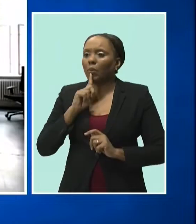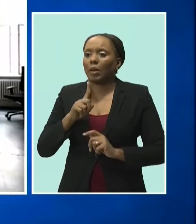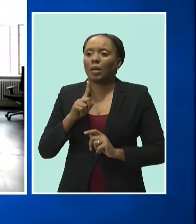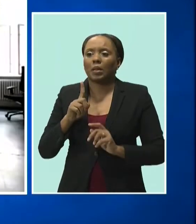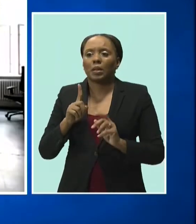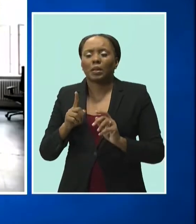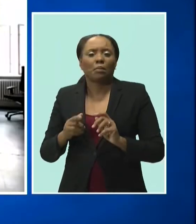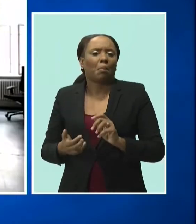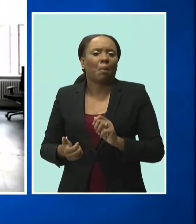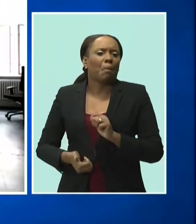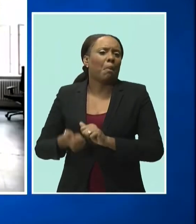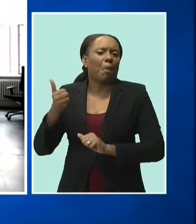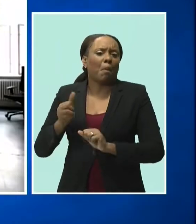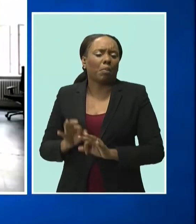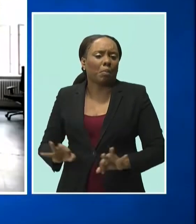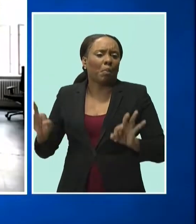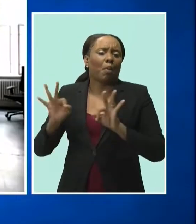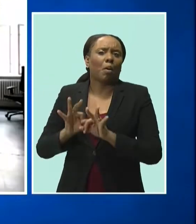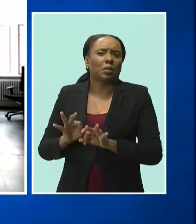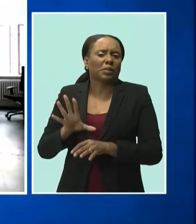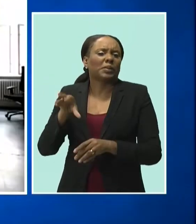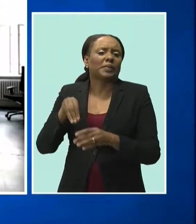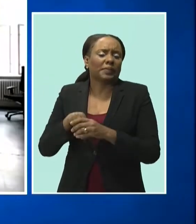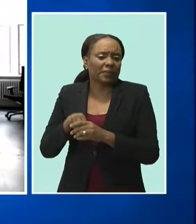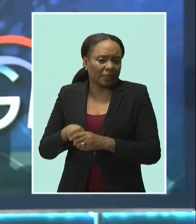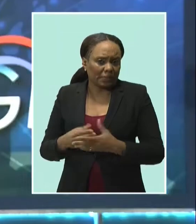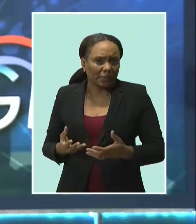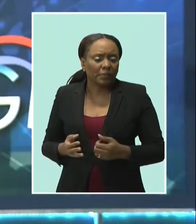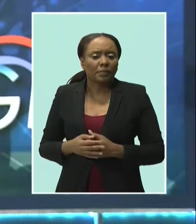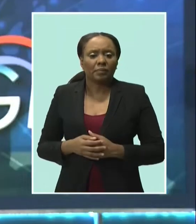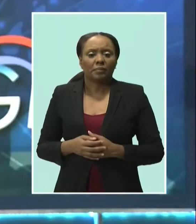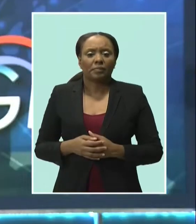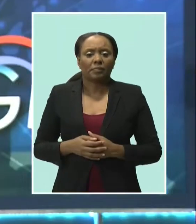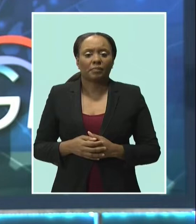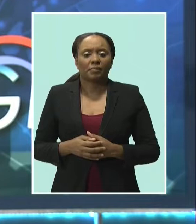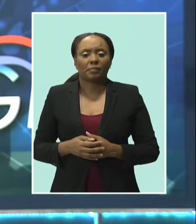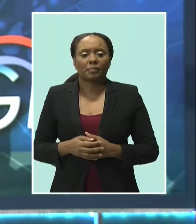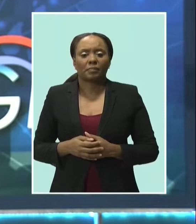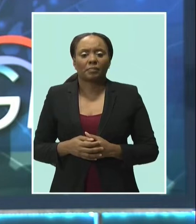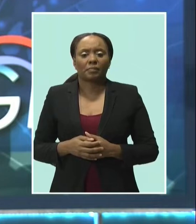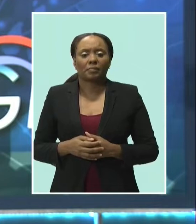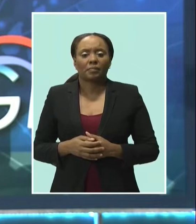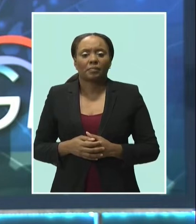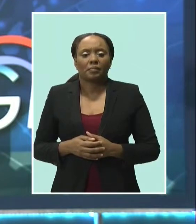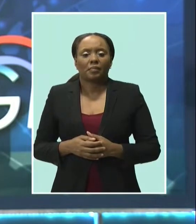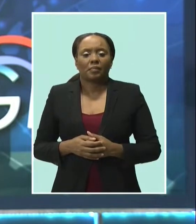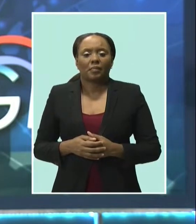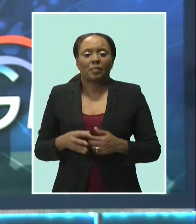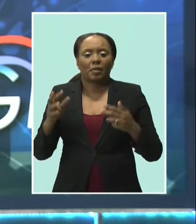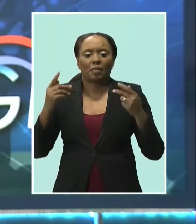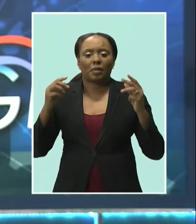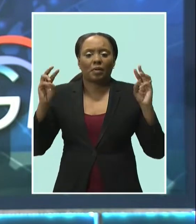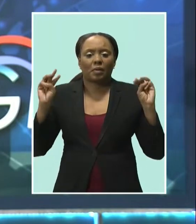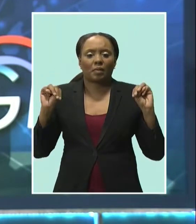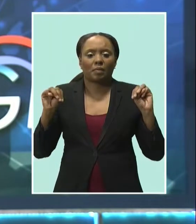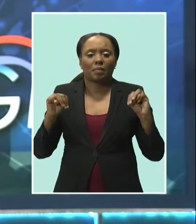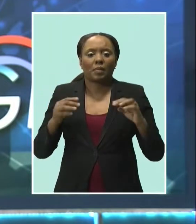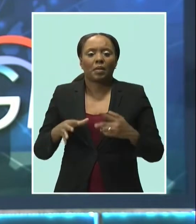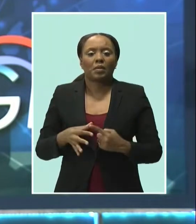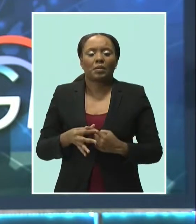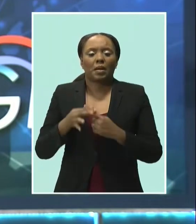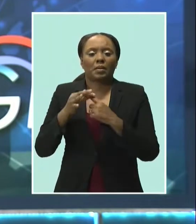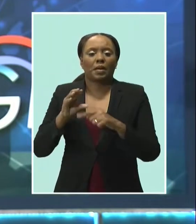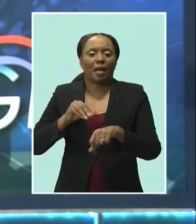important investments that we can make. The point was supported by Special Advisor to the Prime Minister